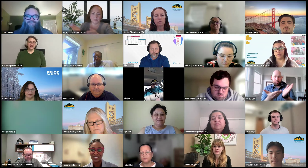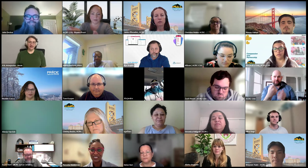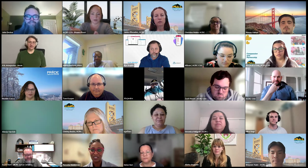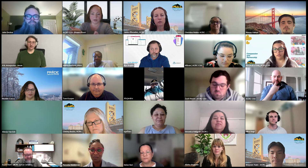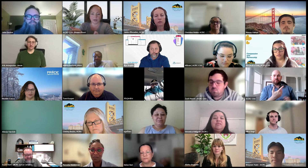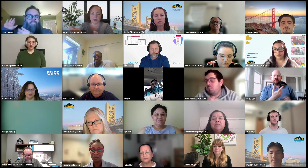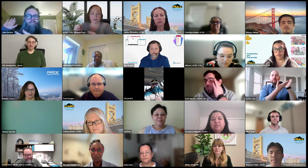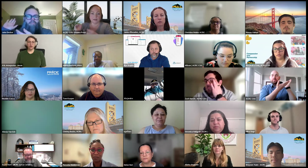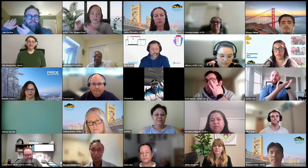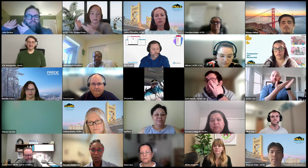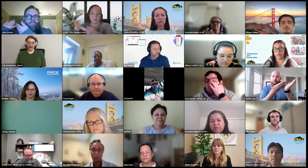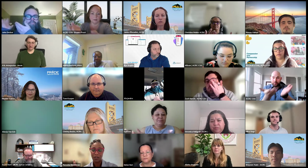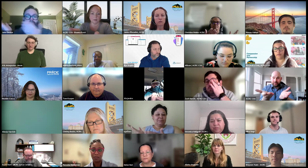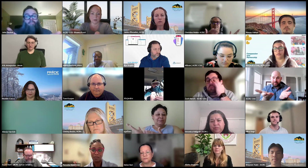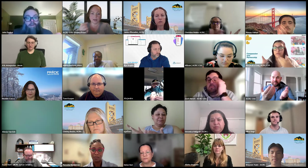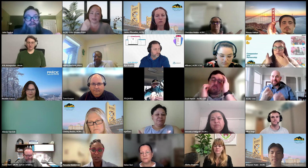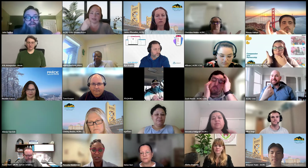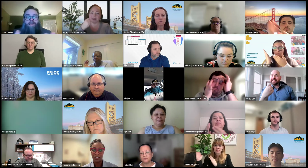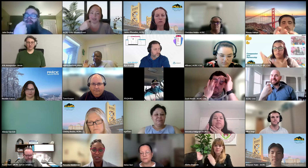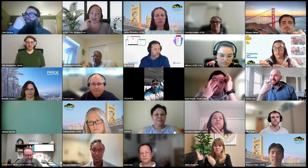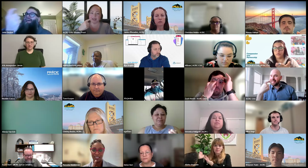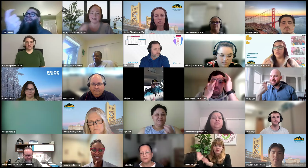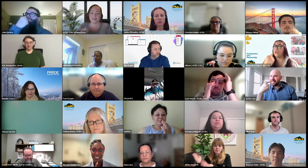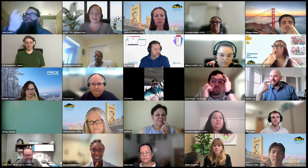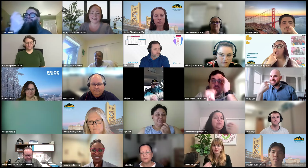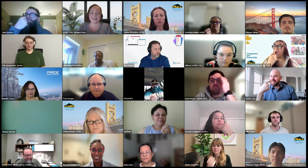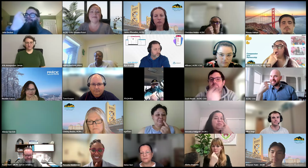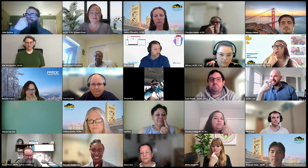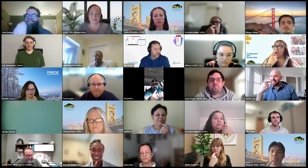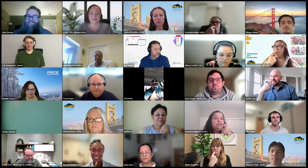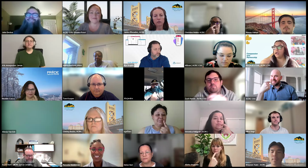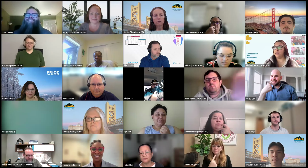So we'll do it together. So bring snacks.